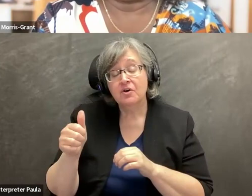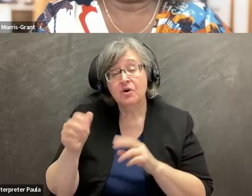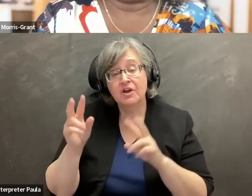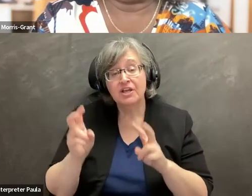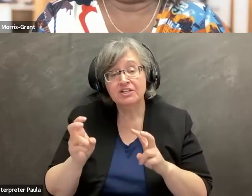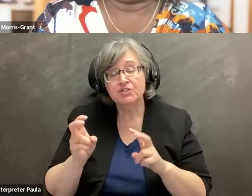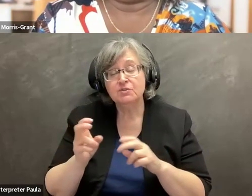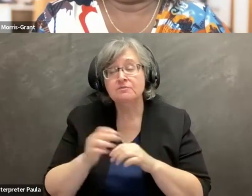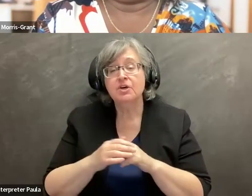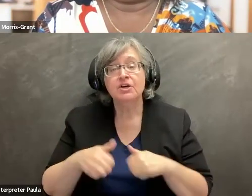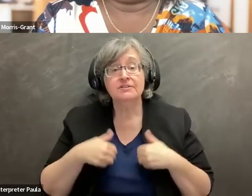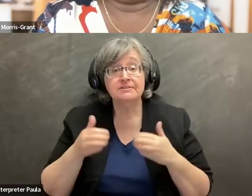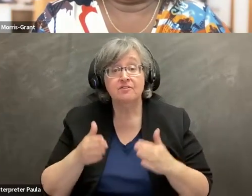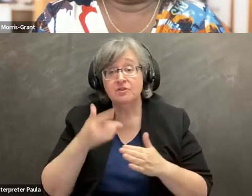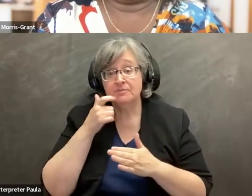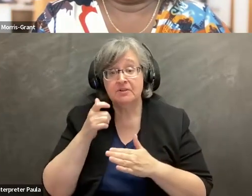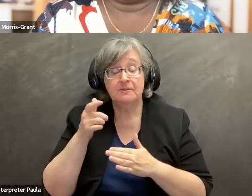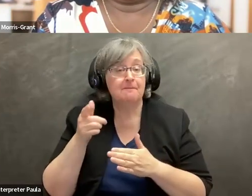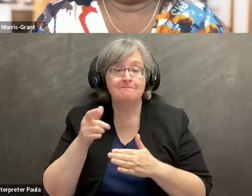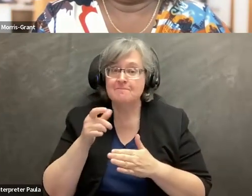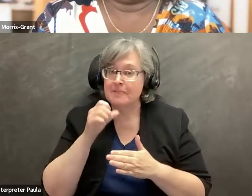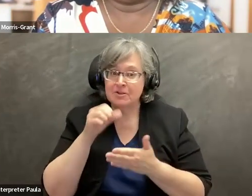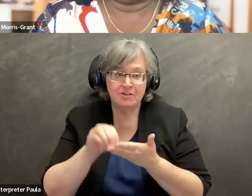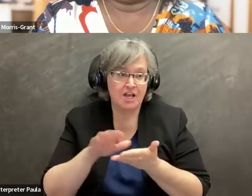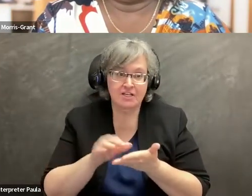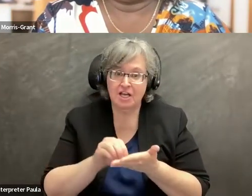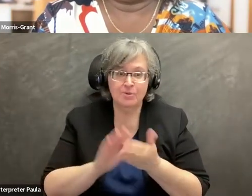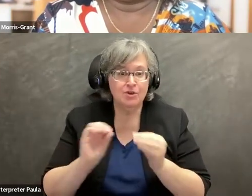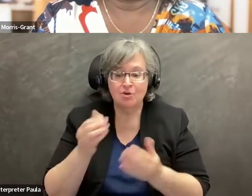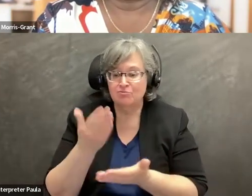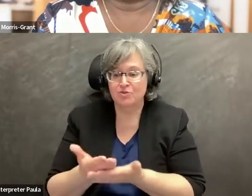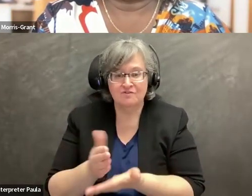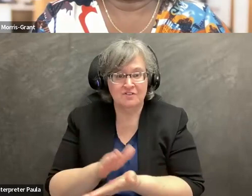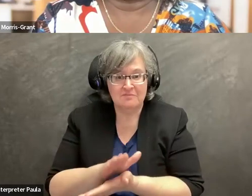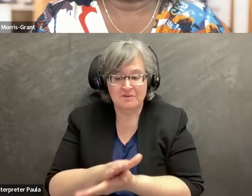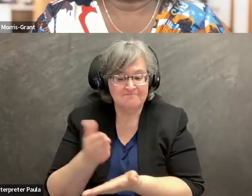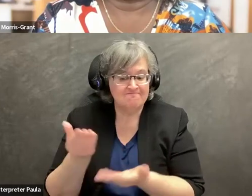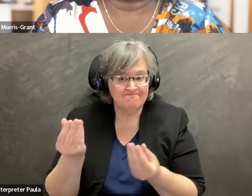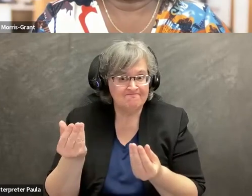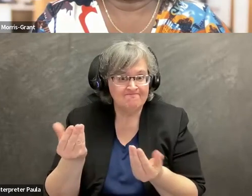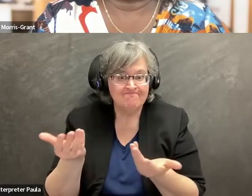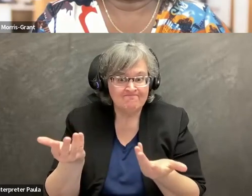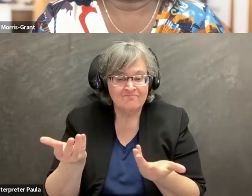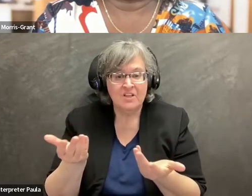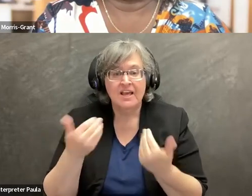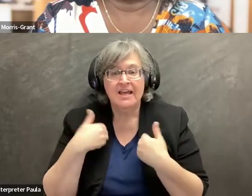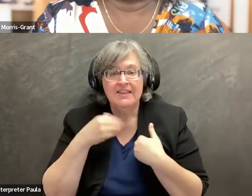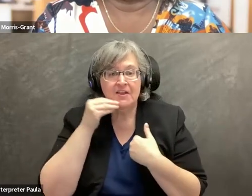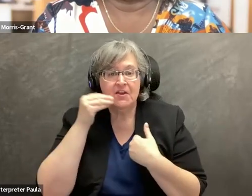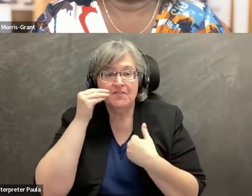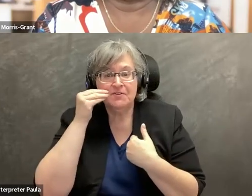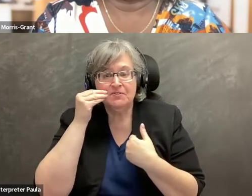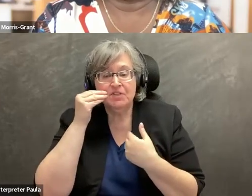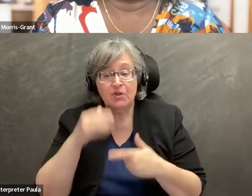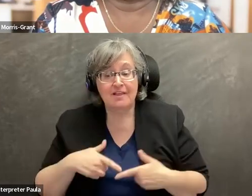who, due to their undocumented status, are living have homes where